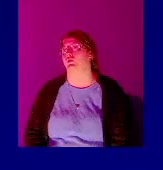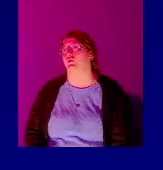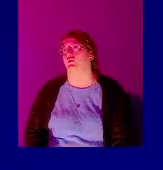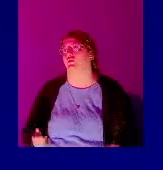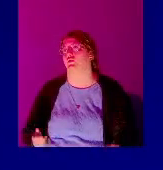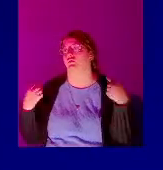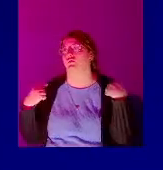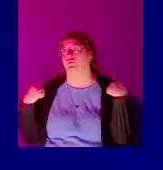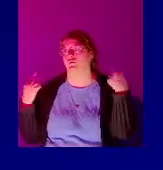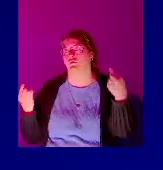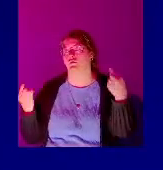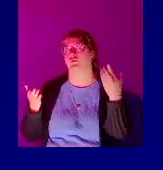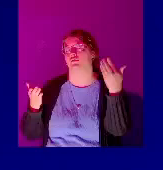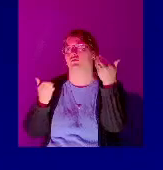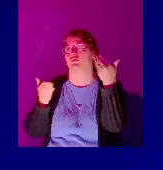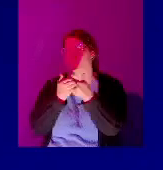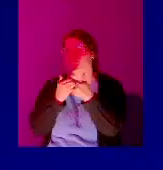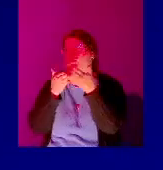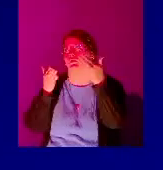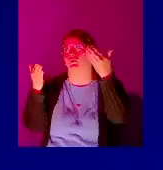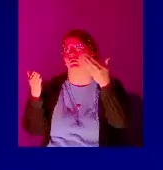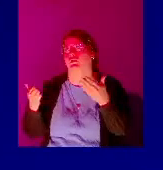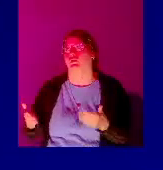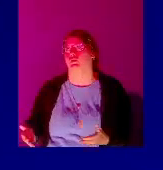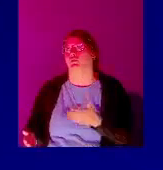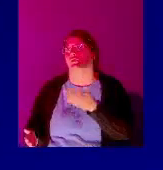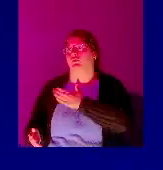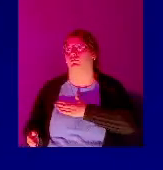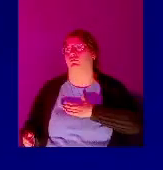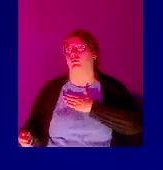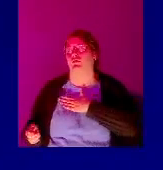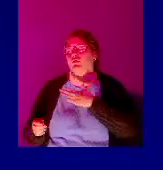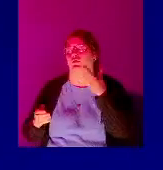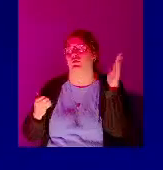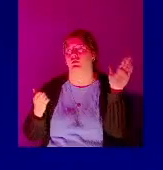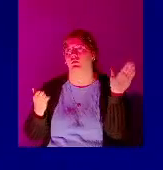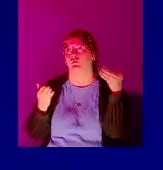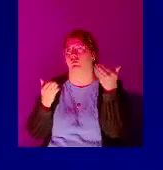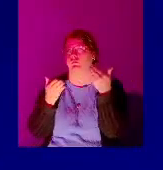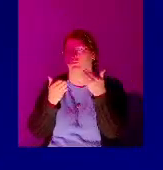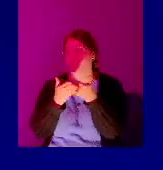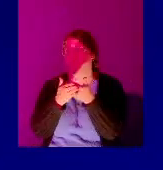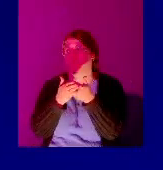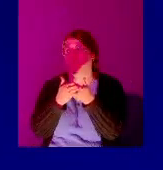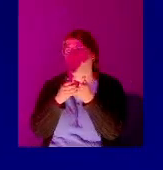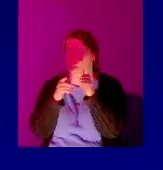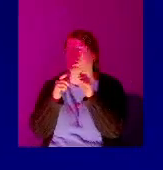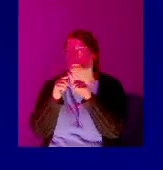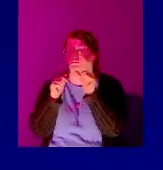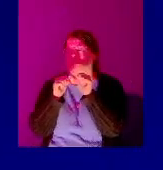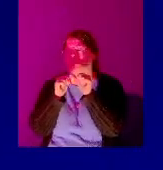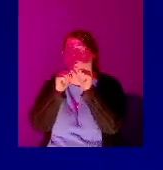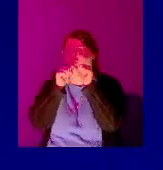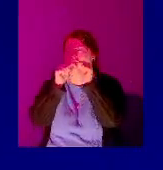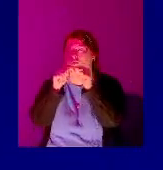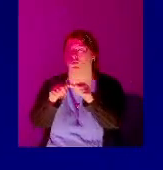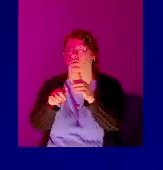As long as you are near, please be near me to